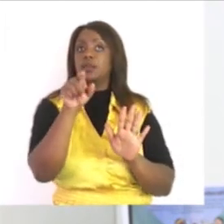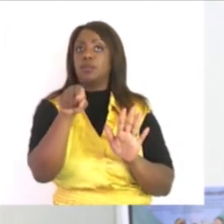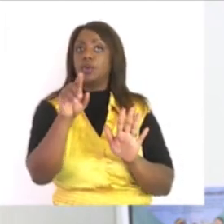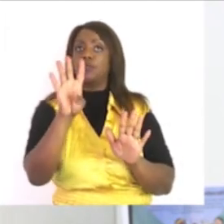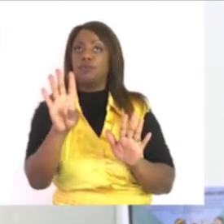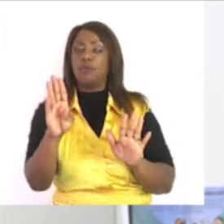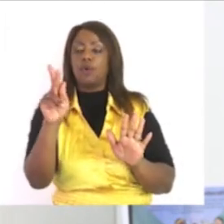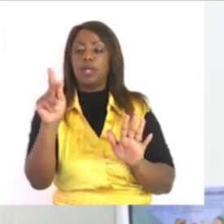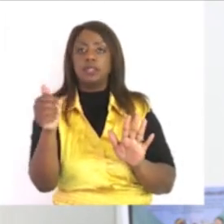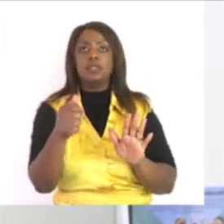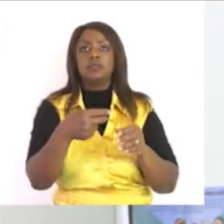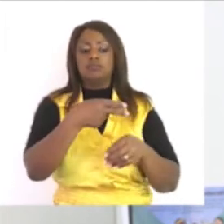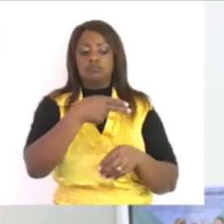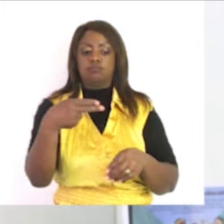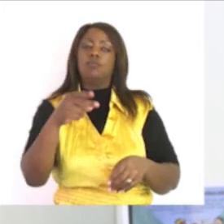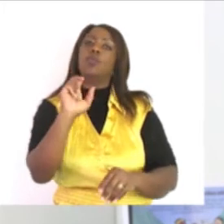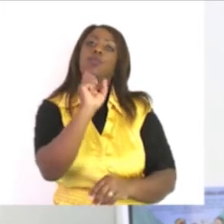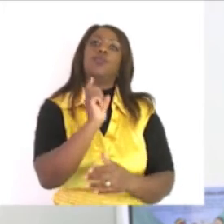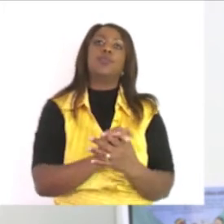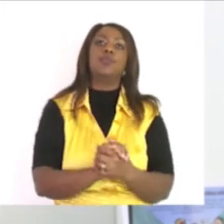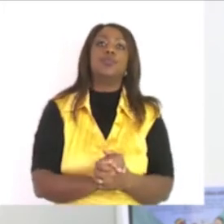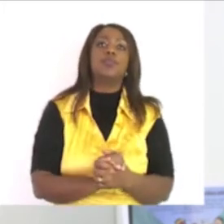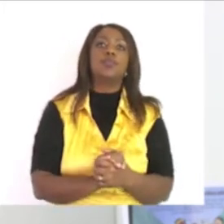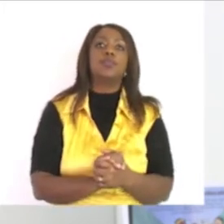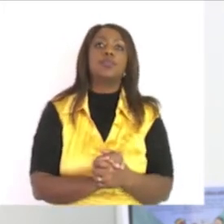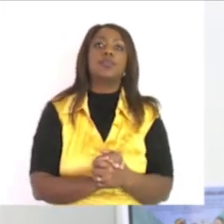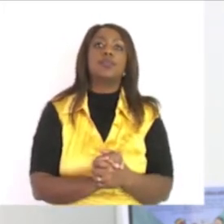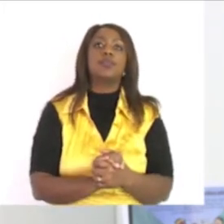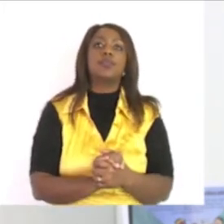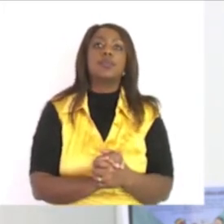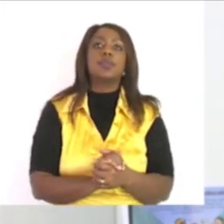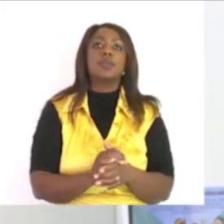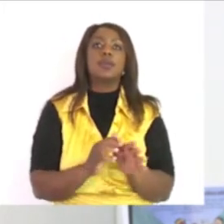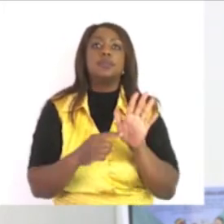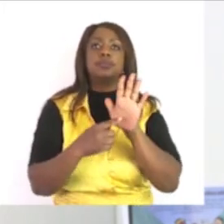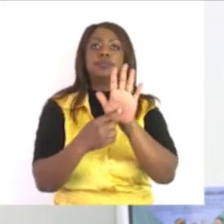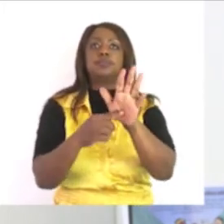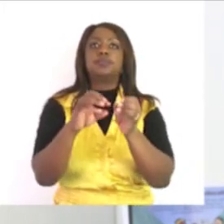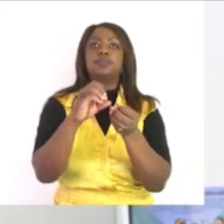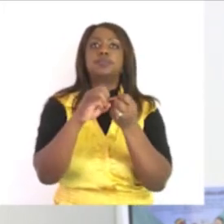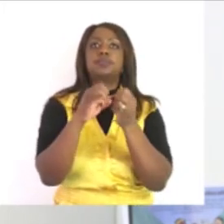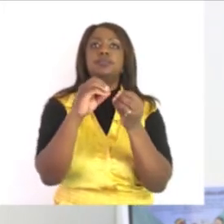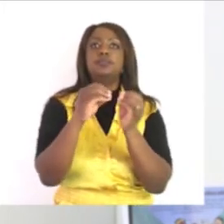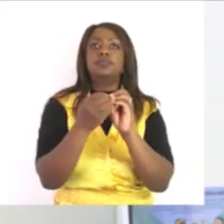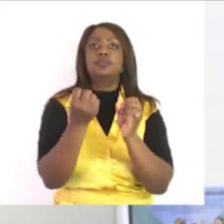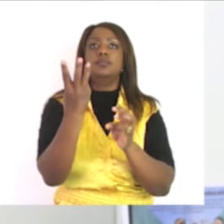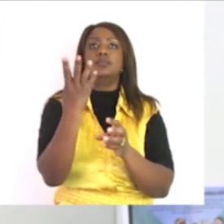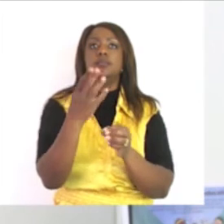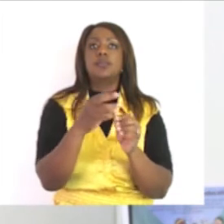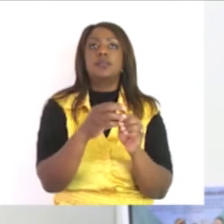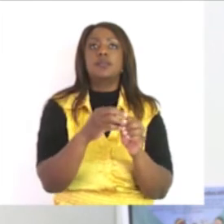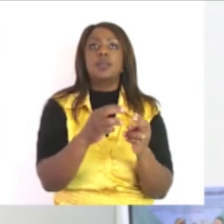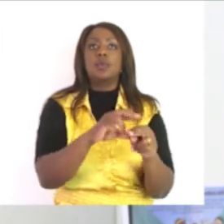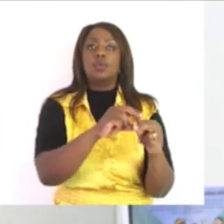Okay, of course I have the kg here. I have to get some value